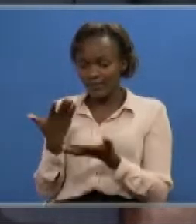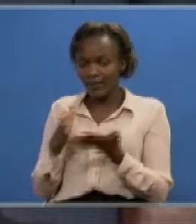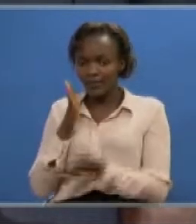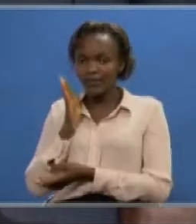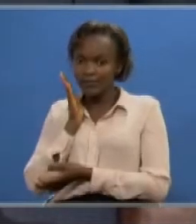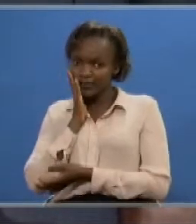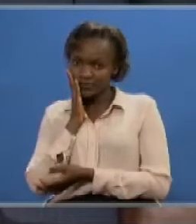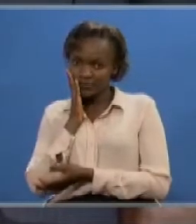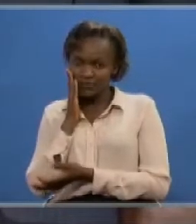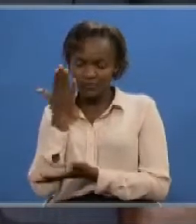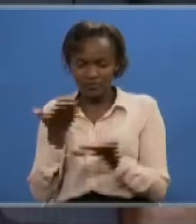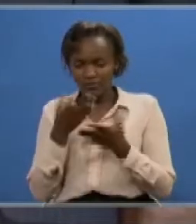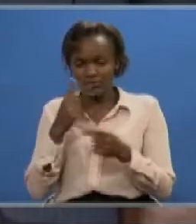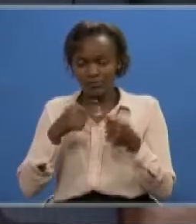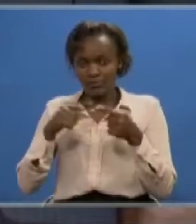tutafaulu